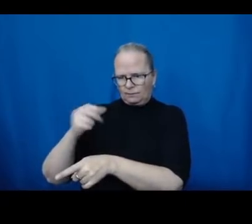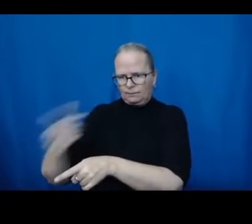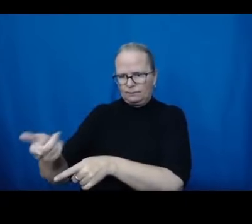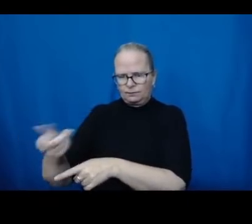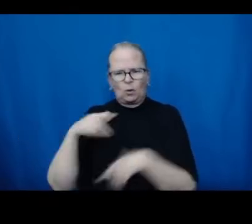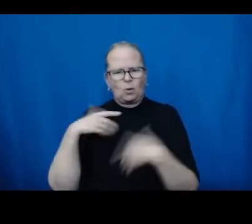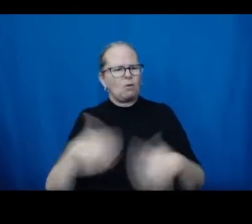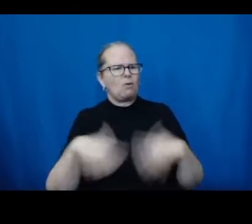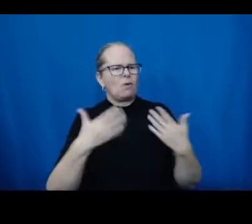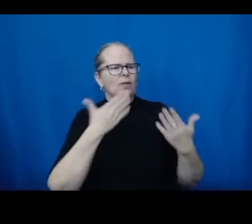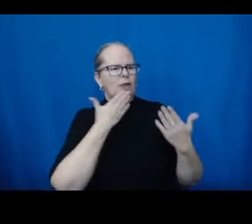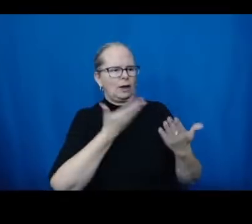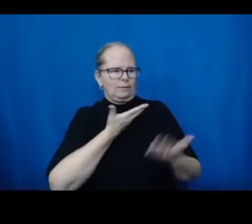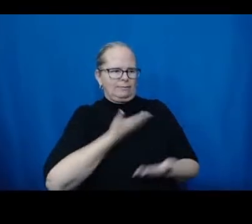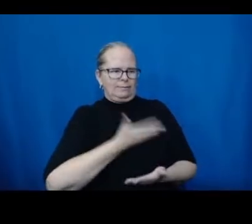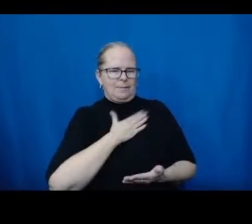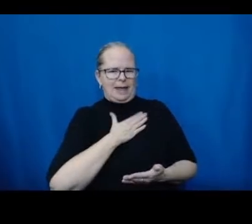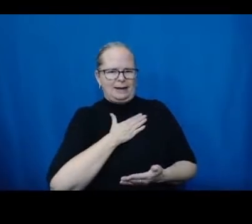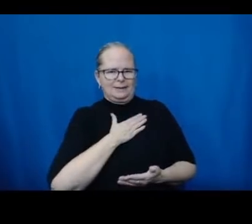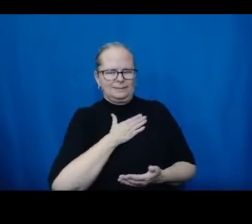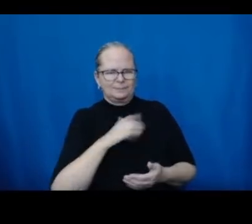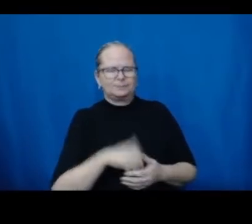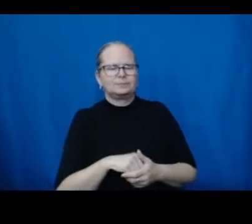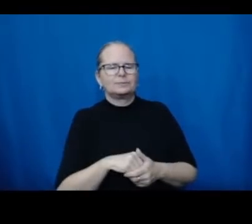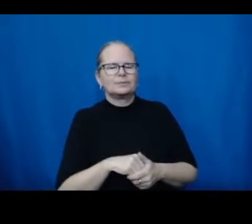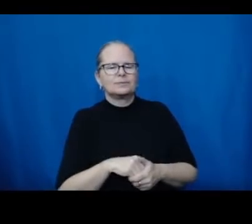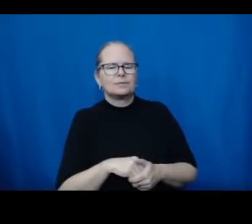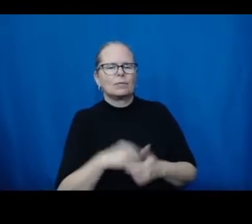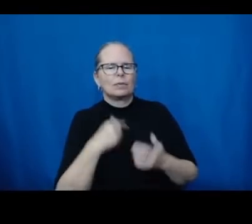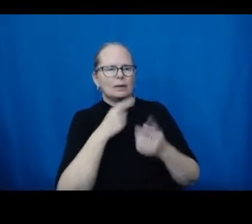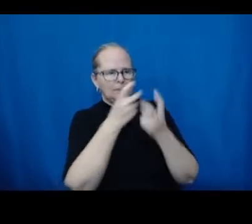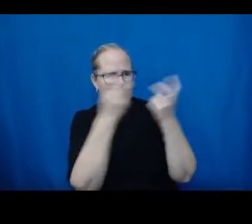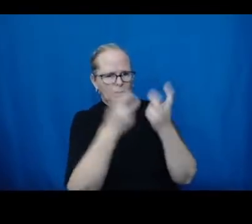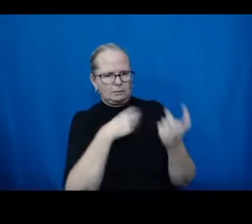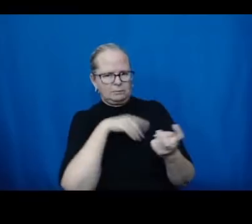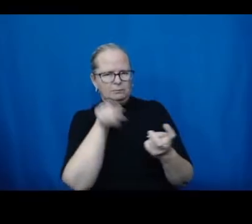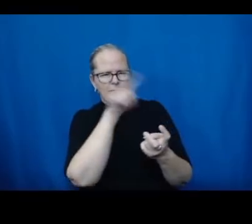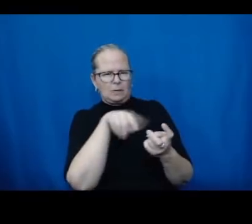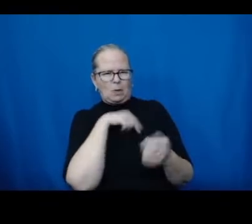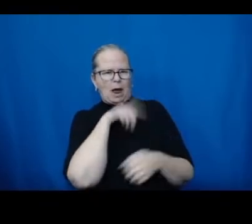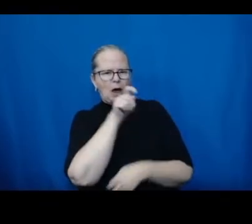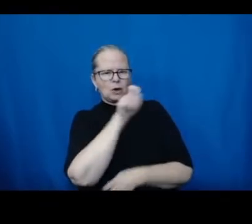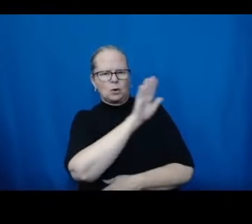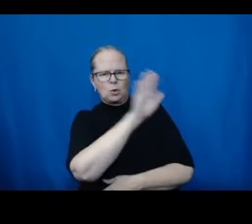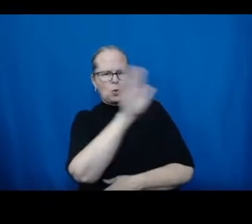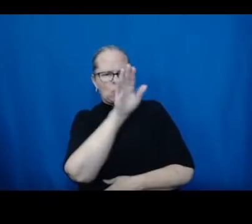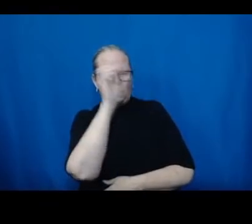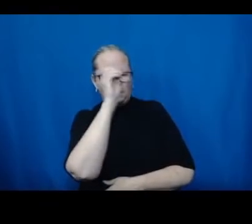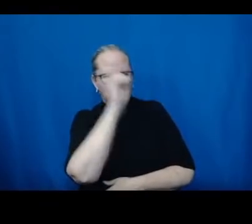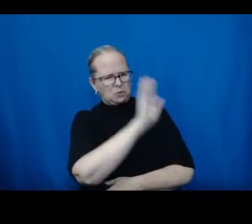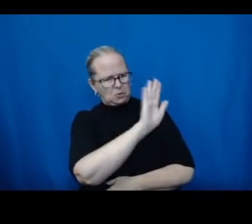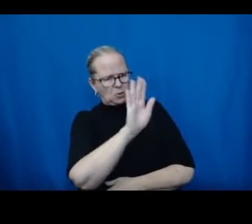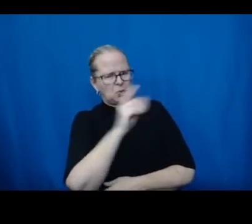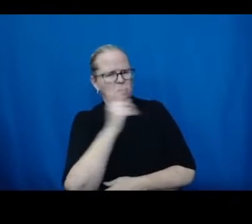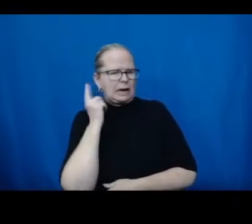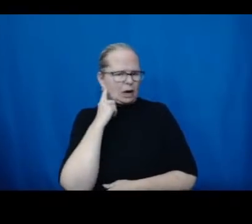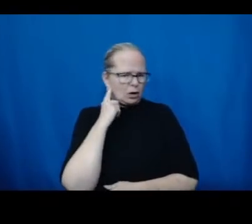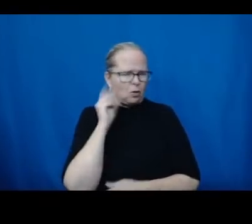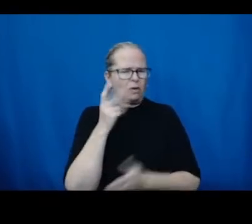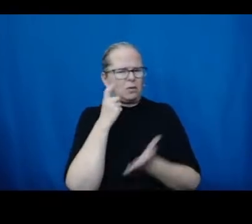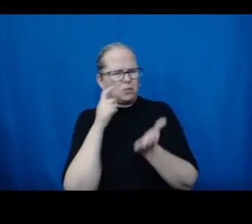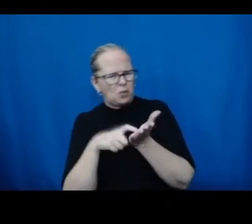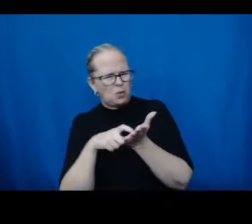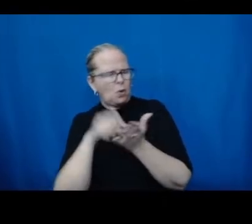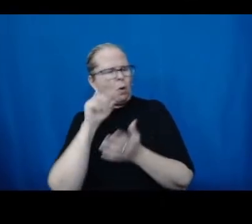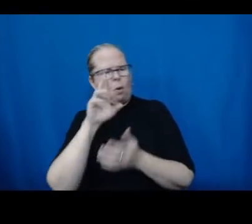an opinion from the panel just to see if this is something that you're hearing, or if this is something that the province needs to be preparing for, might be